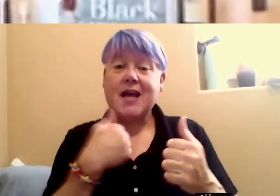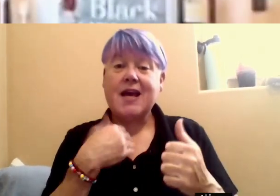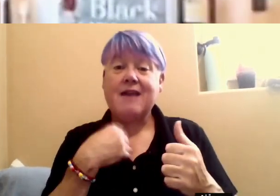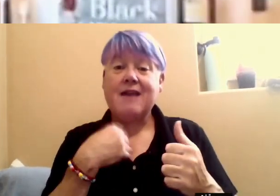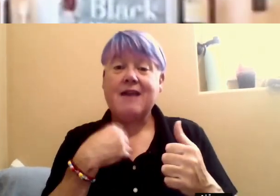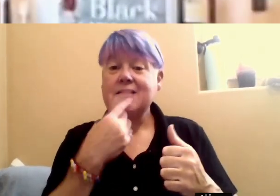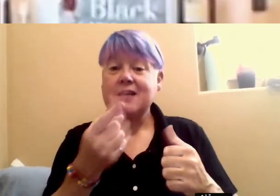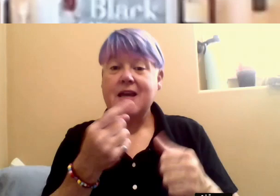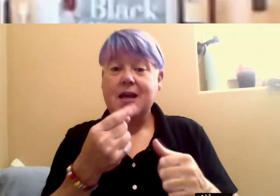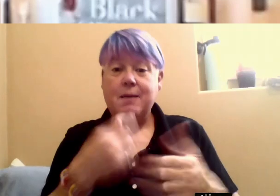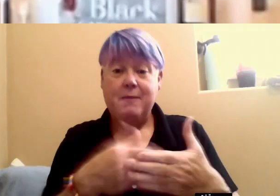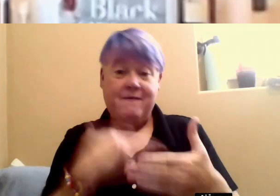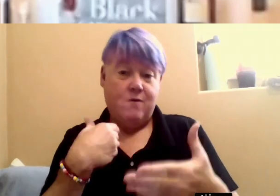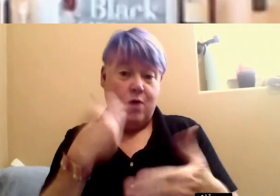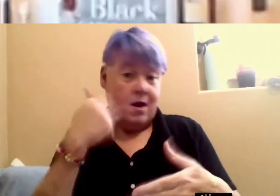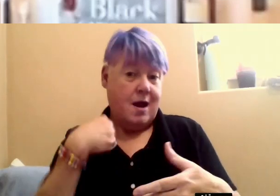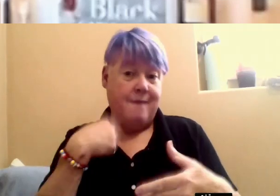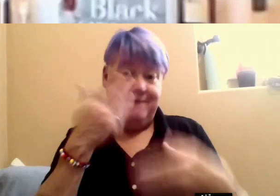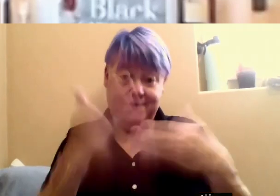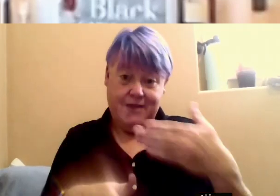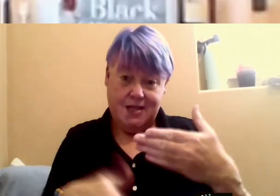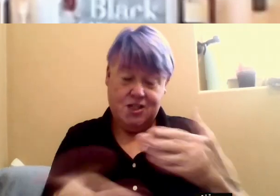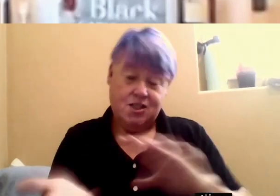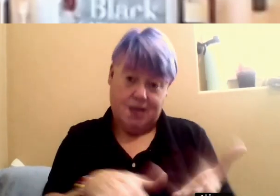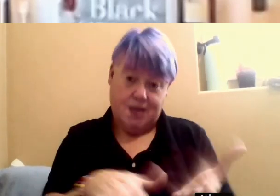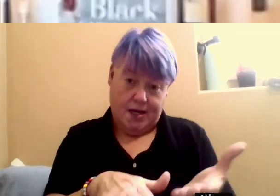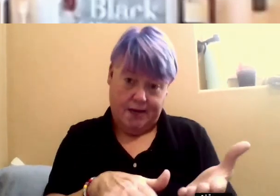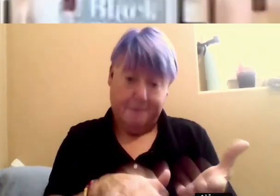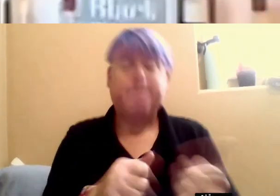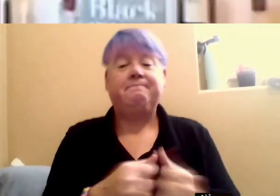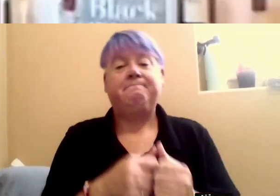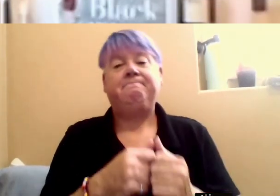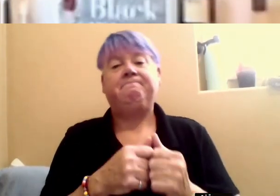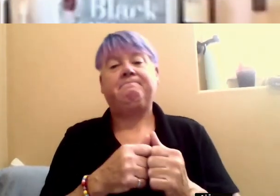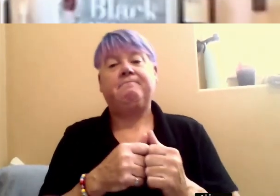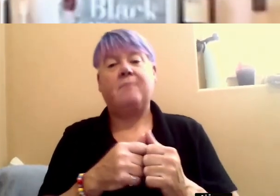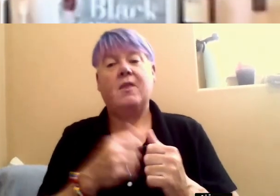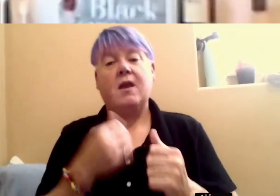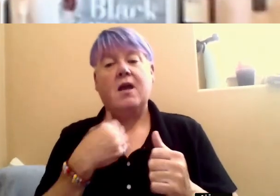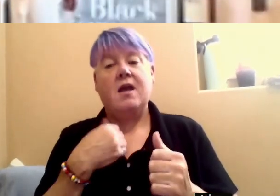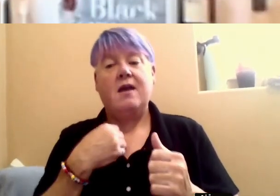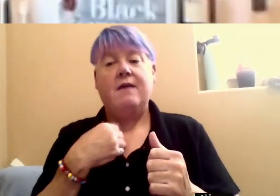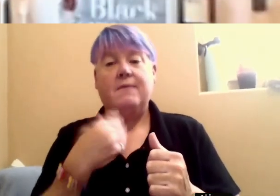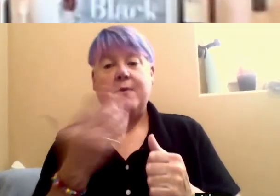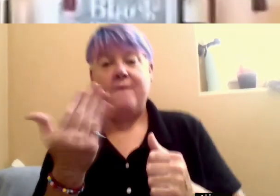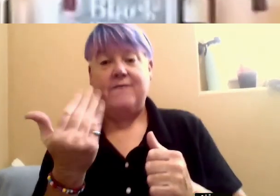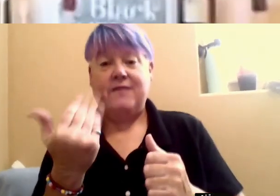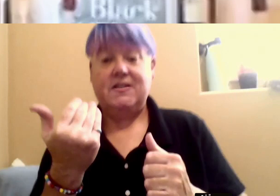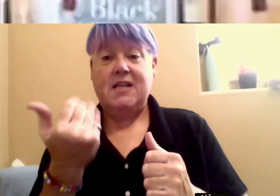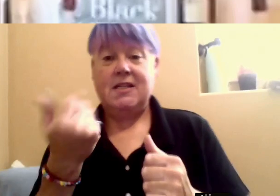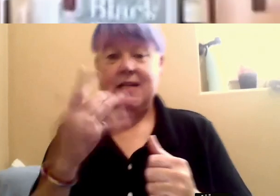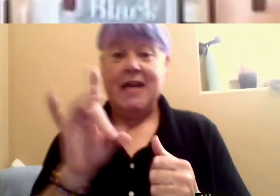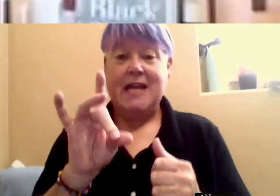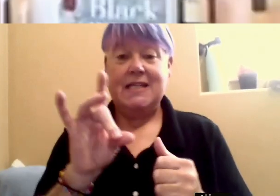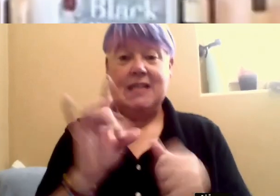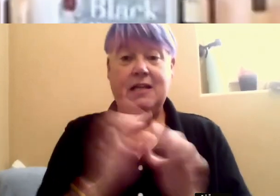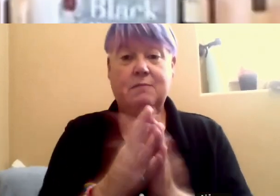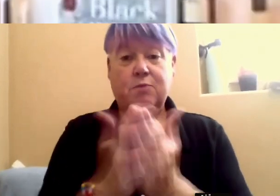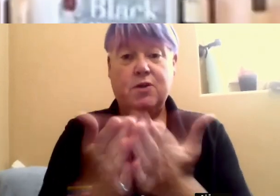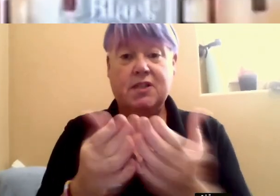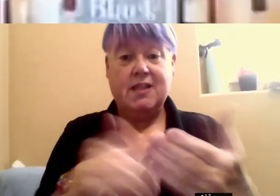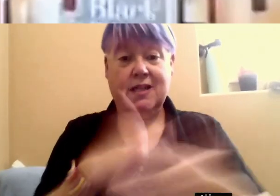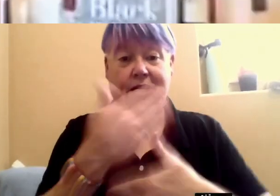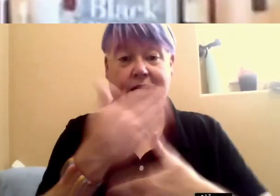done. And so I just, I think I have about 15 to 18 books coming out in the next 4 years.